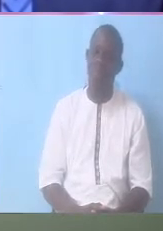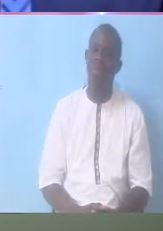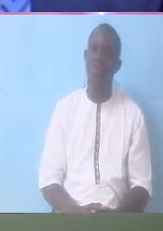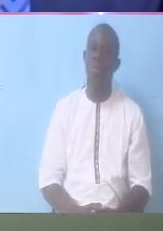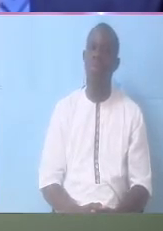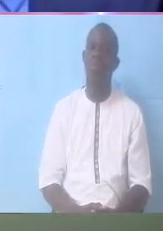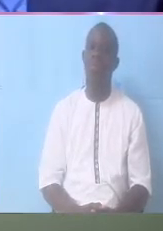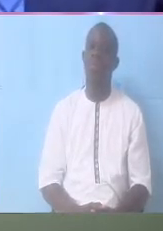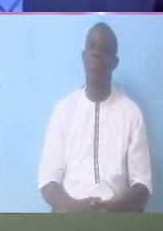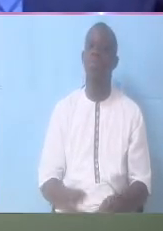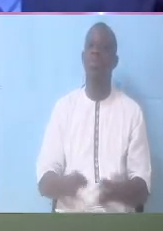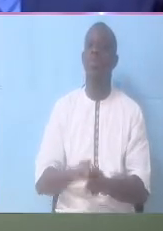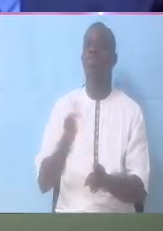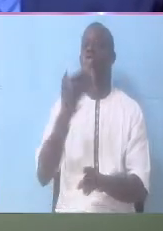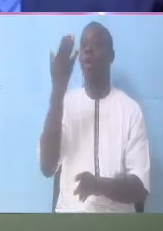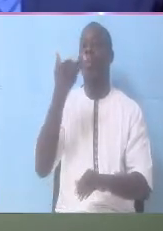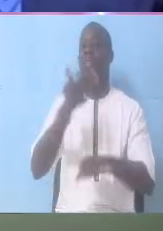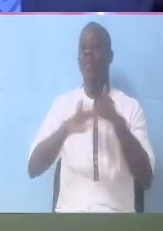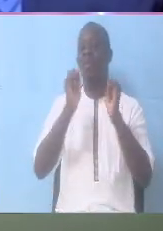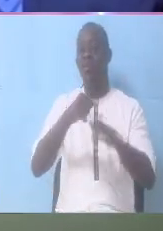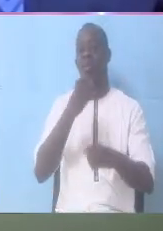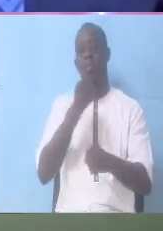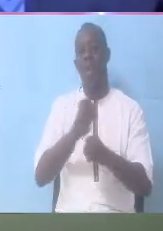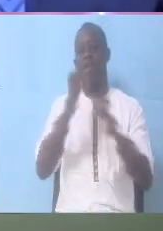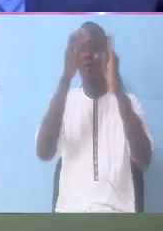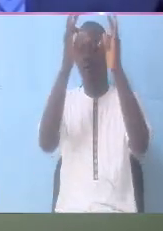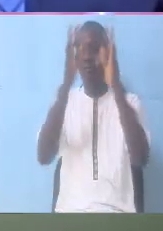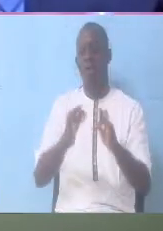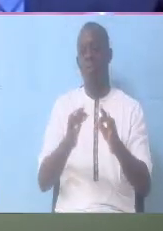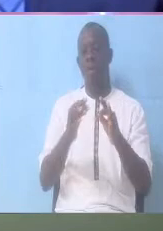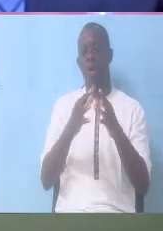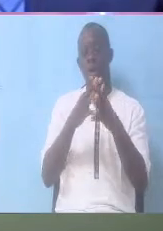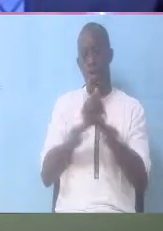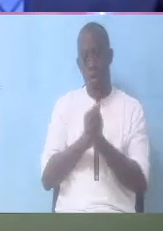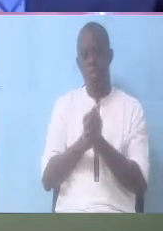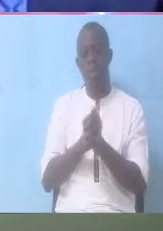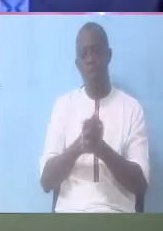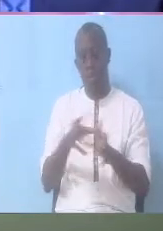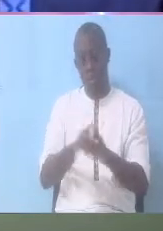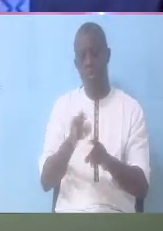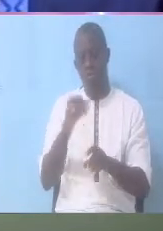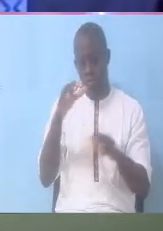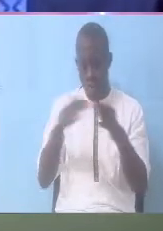Some who were never to come in a coalition together. Yes.